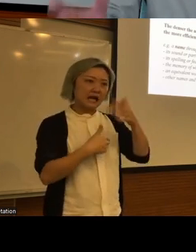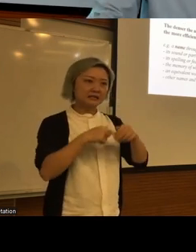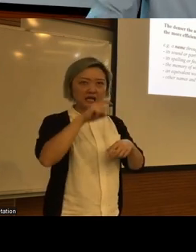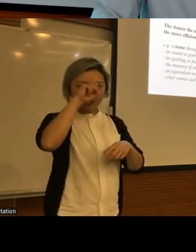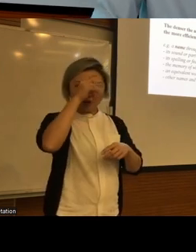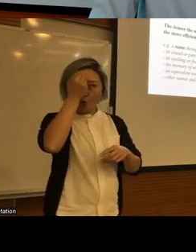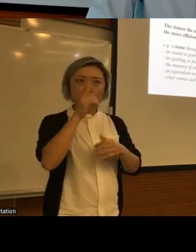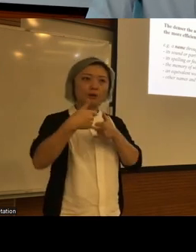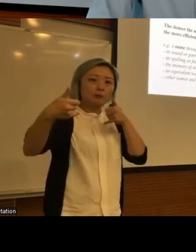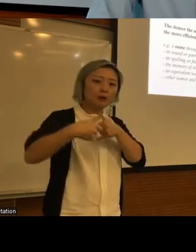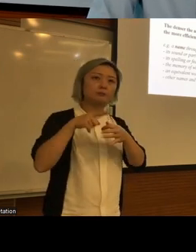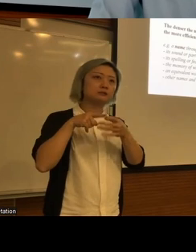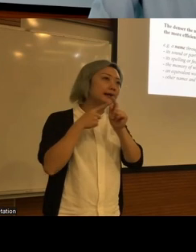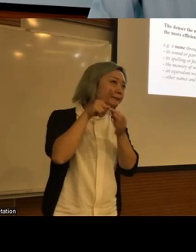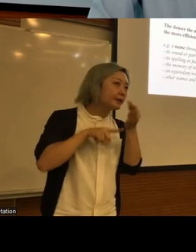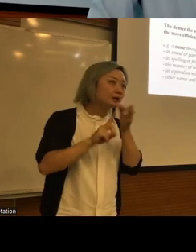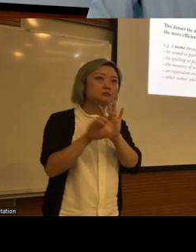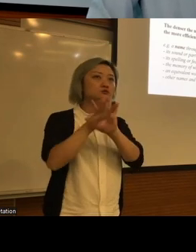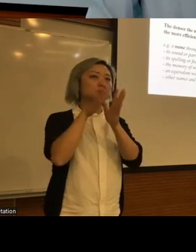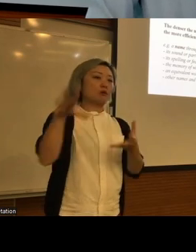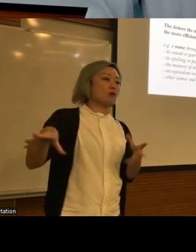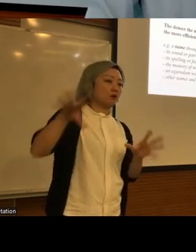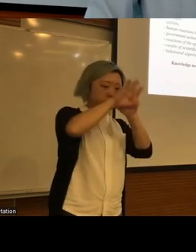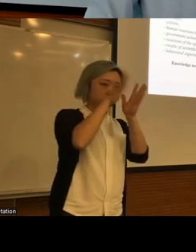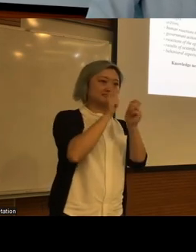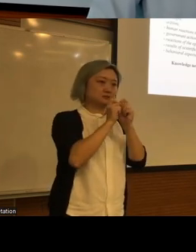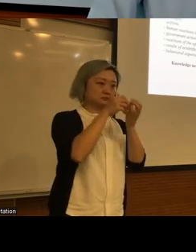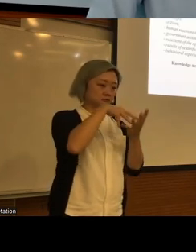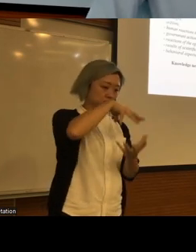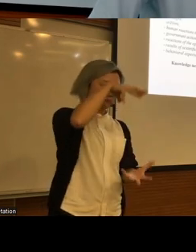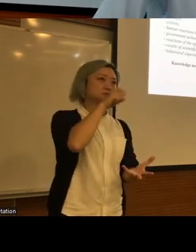All this information comes together in a network.